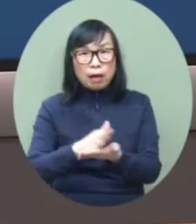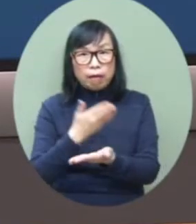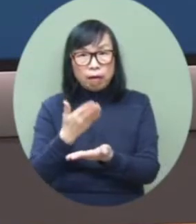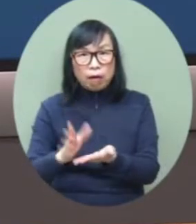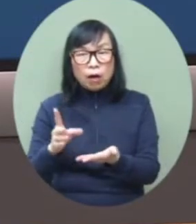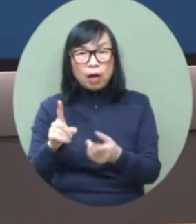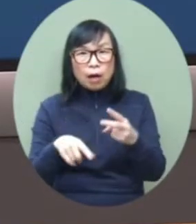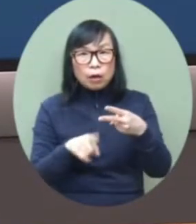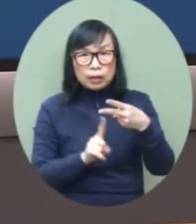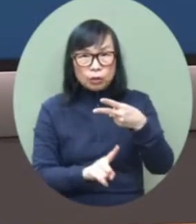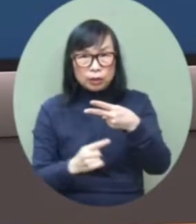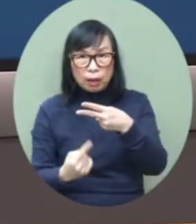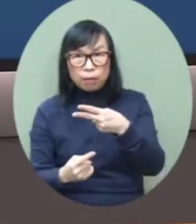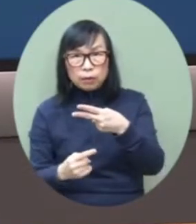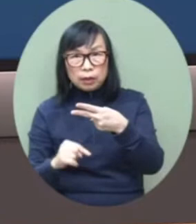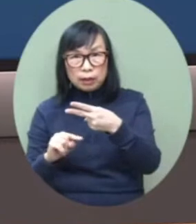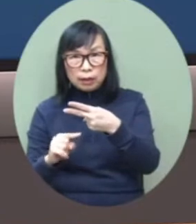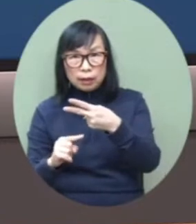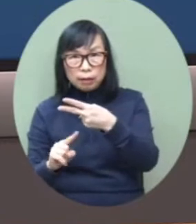9 patients